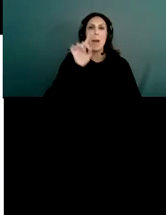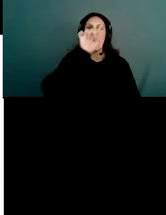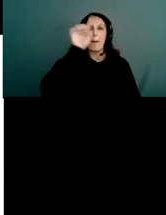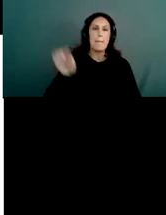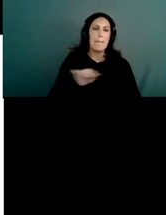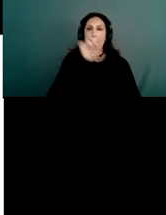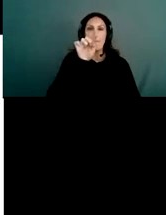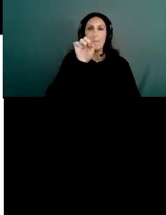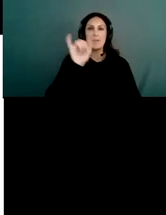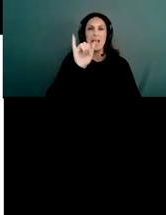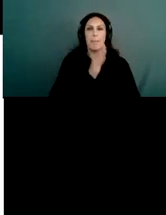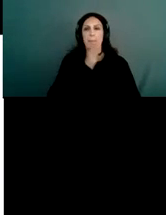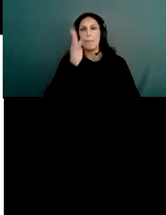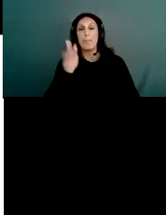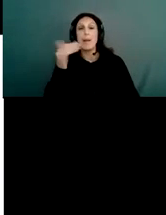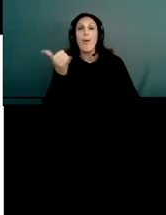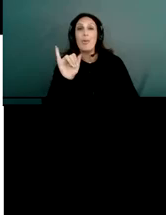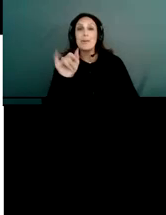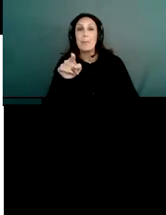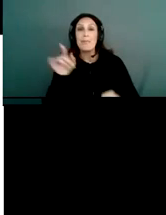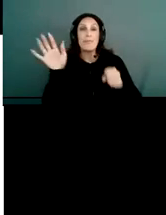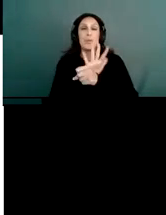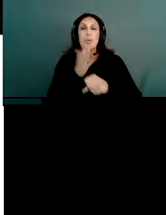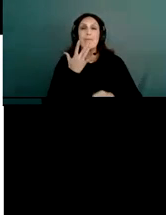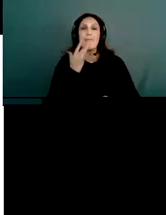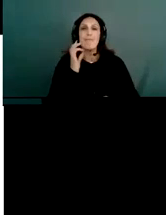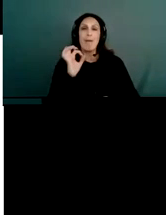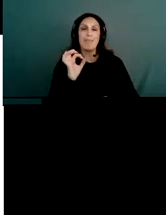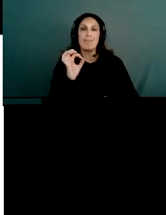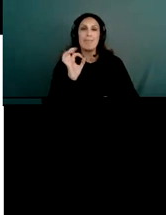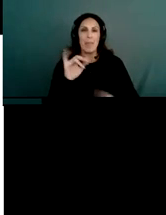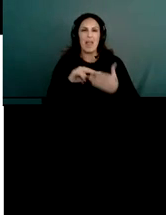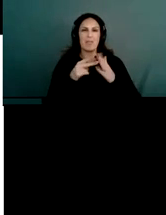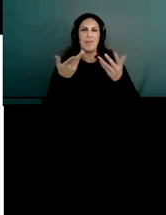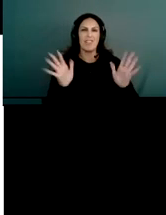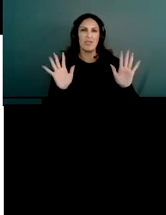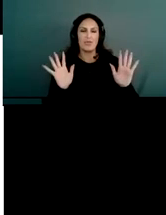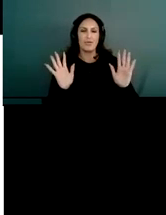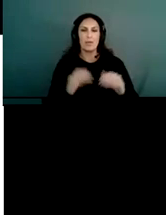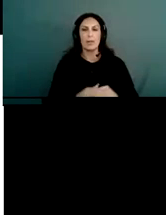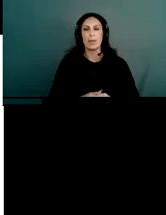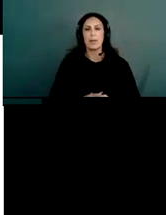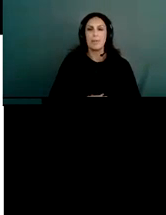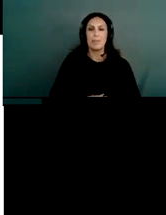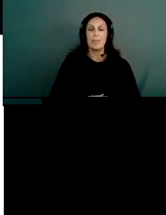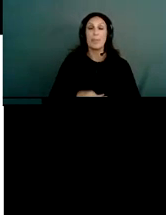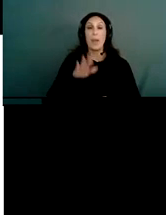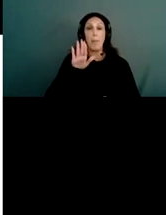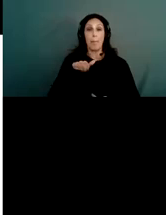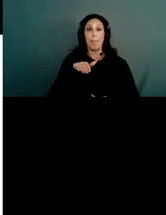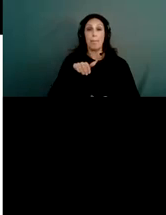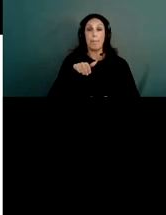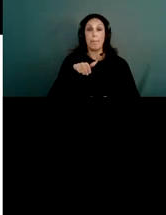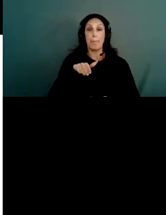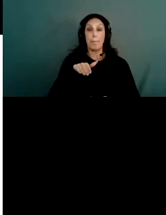in the yellow here. On the bottom of the menu, there'll be several